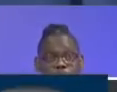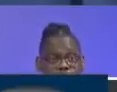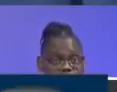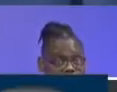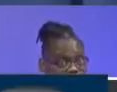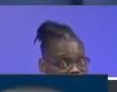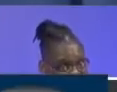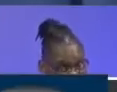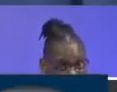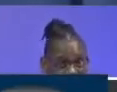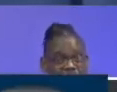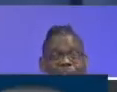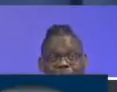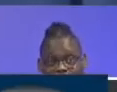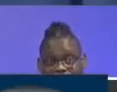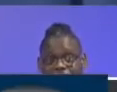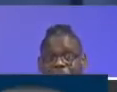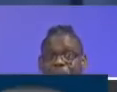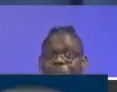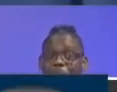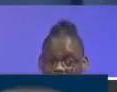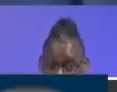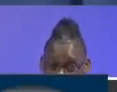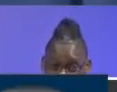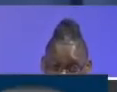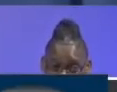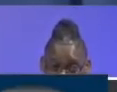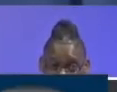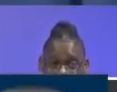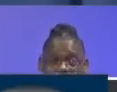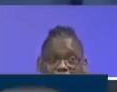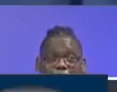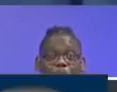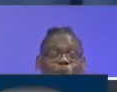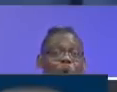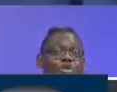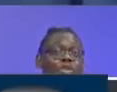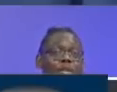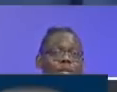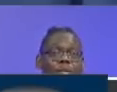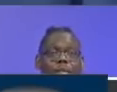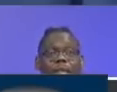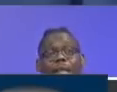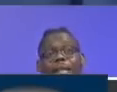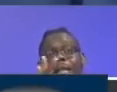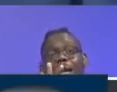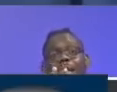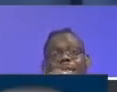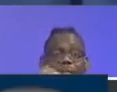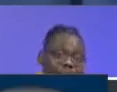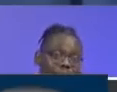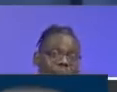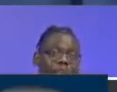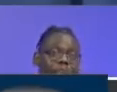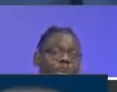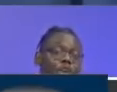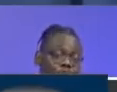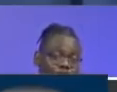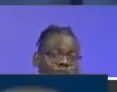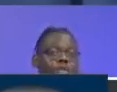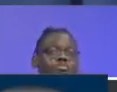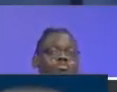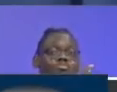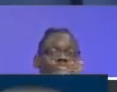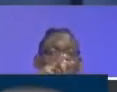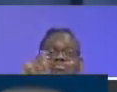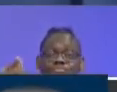countries. It is spreading, to quote one of the public health experts in Europe, at lightning pace.